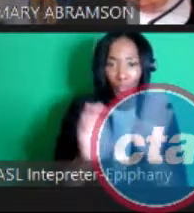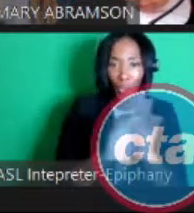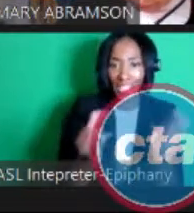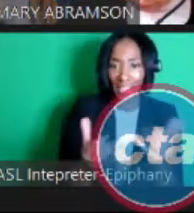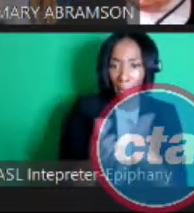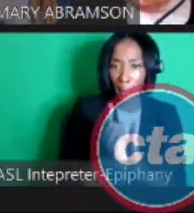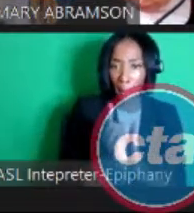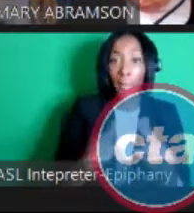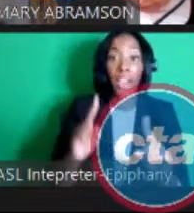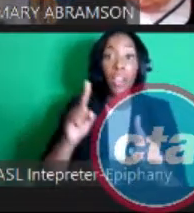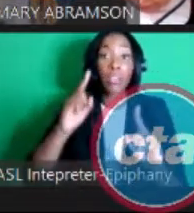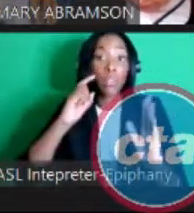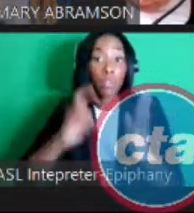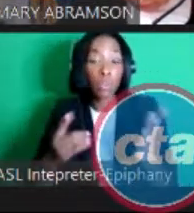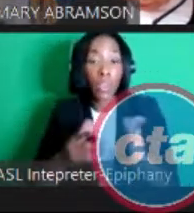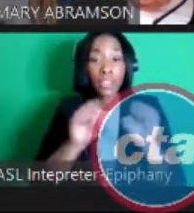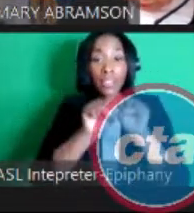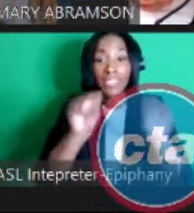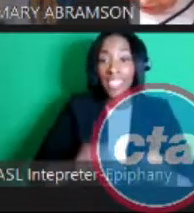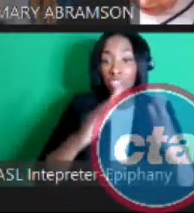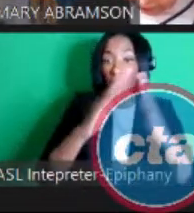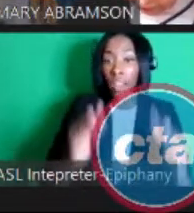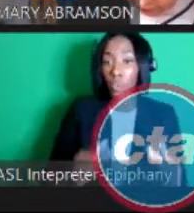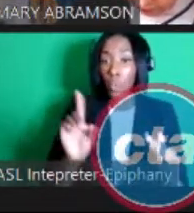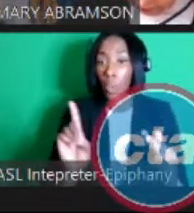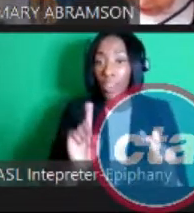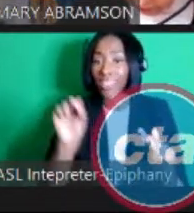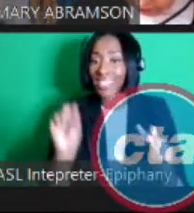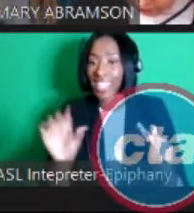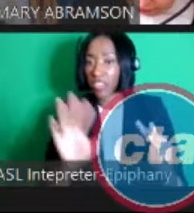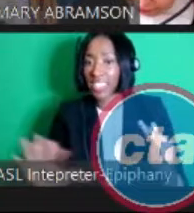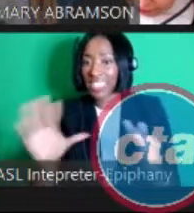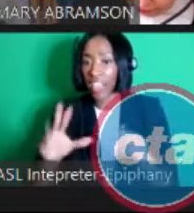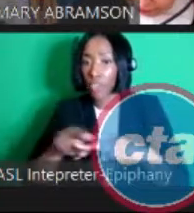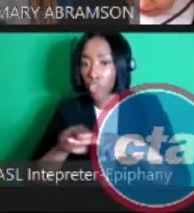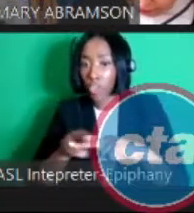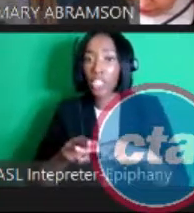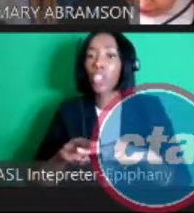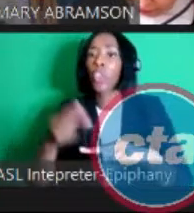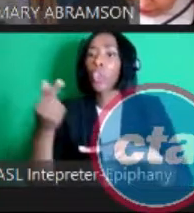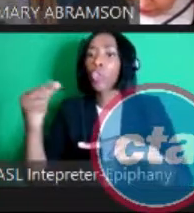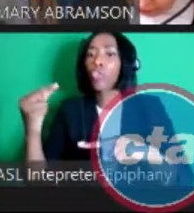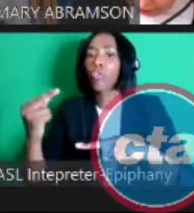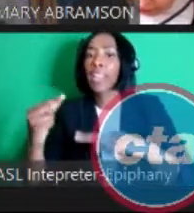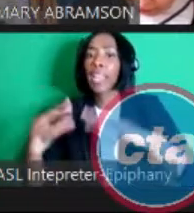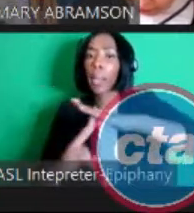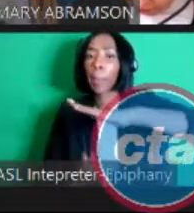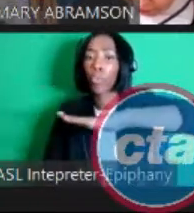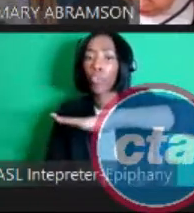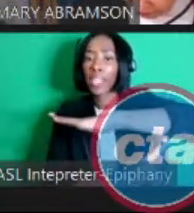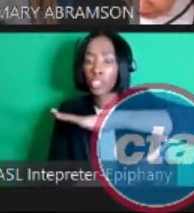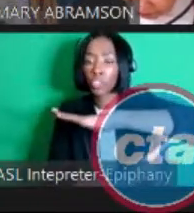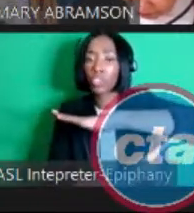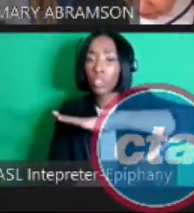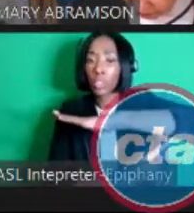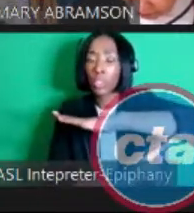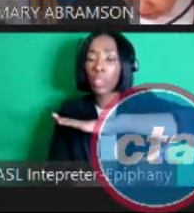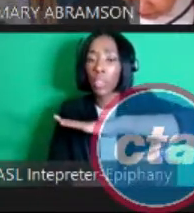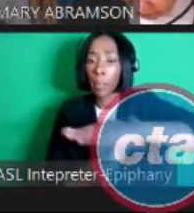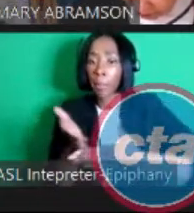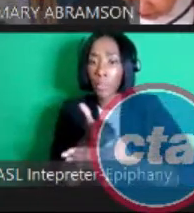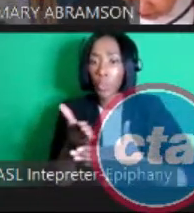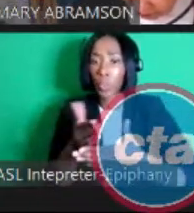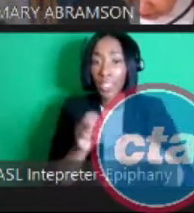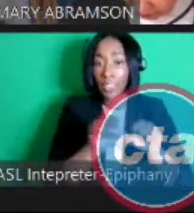station house that is at the south side of the tracks, the green bridge that goes over between the station